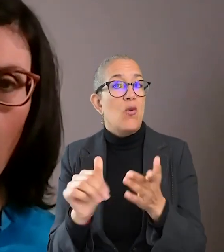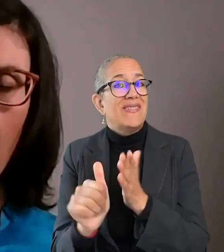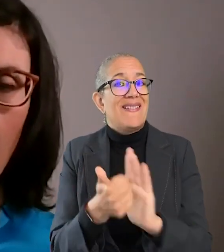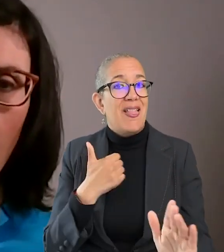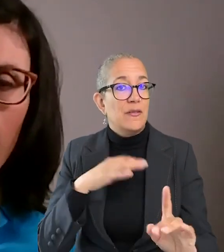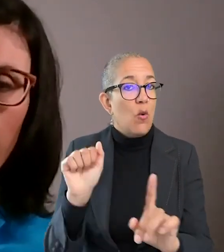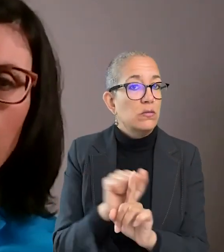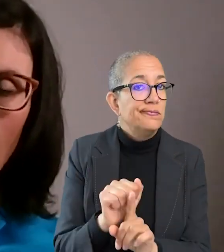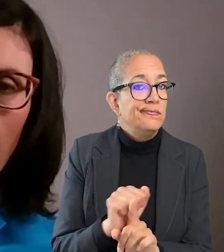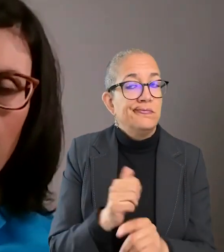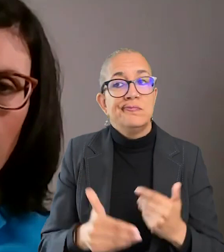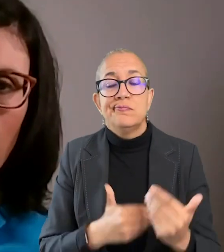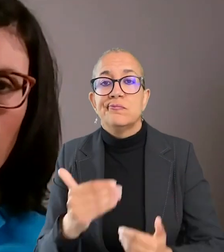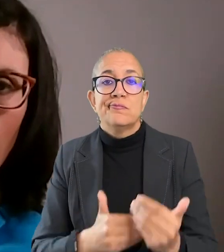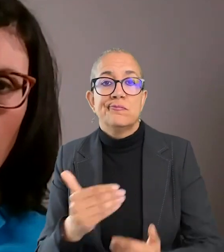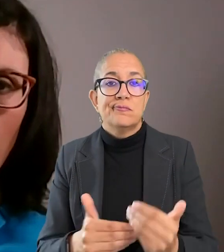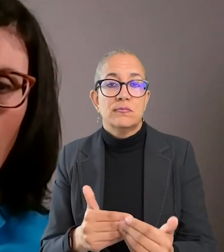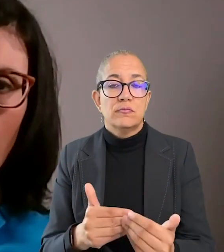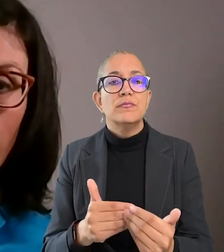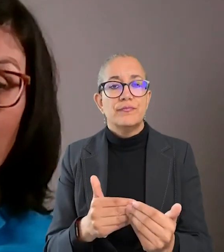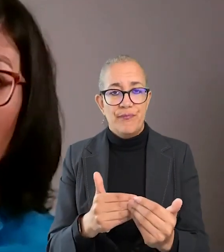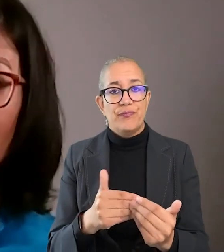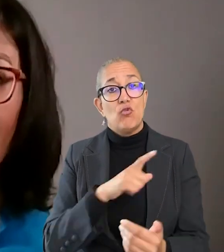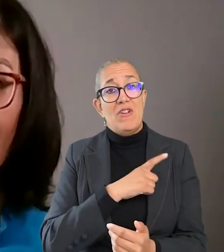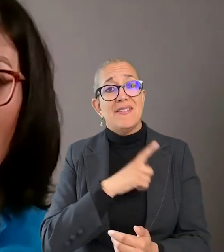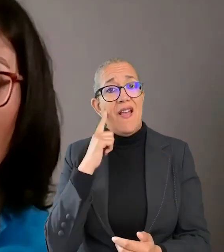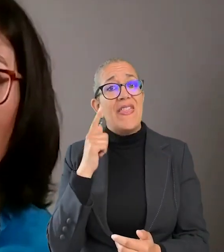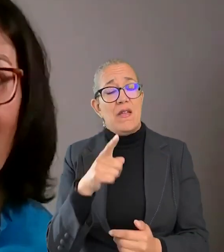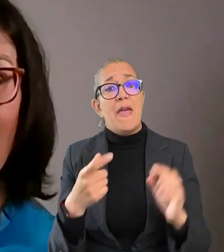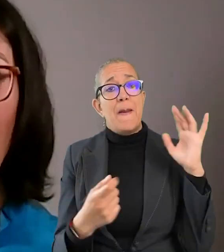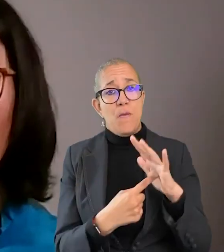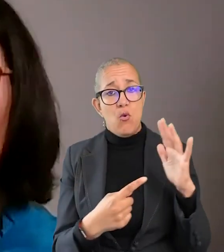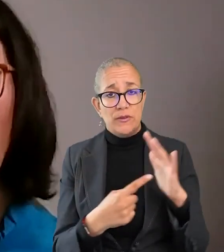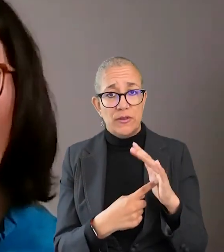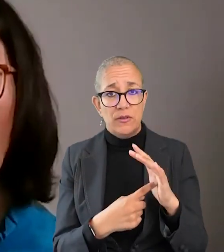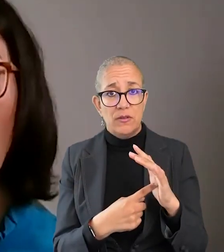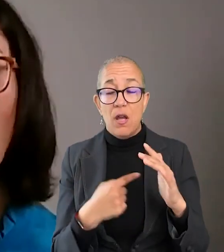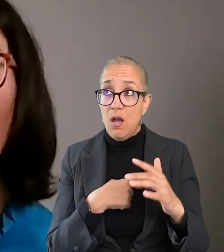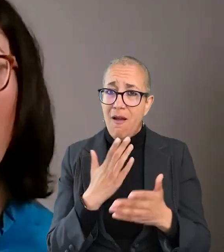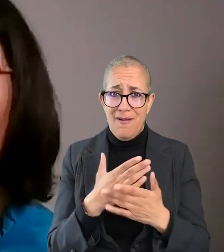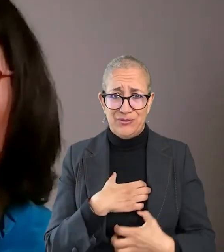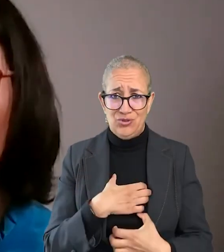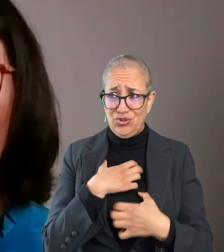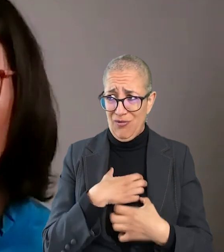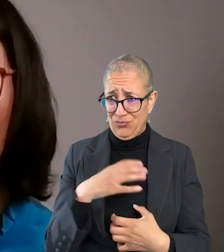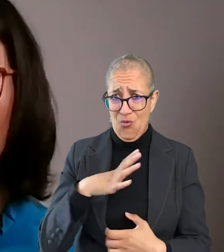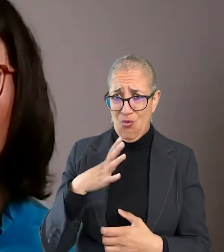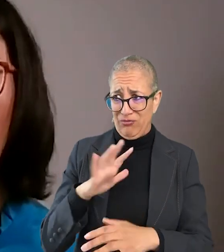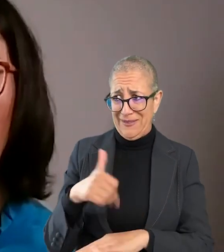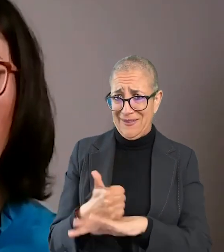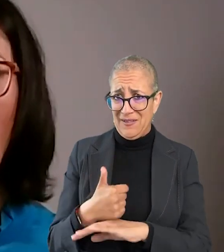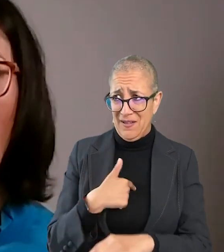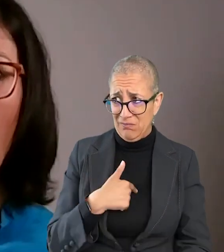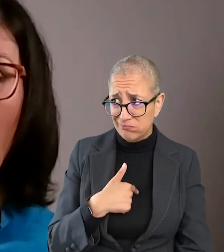to acquire. And the reason why I think that's an important thing to have done, and I was a little shocked it wasn't already happening, I have